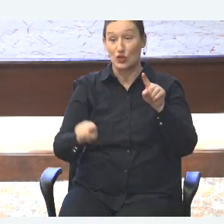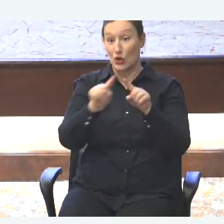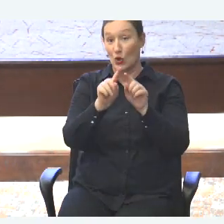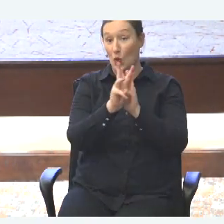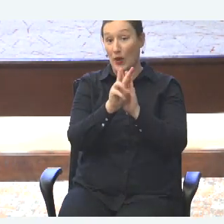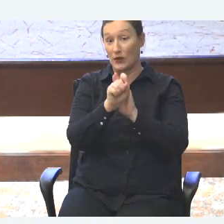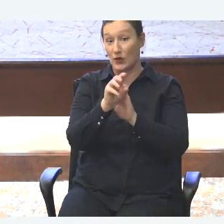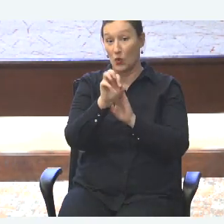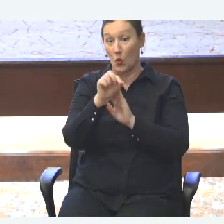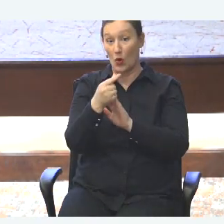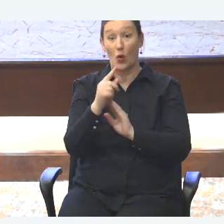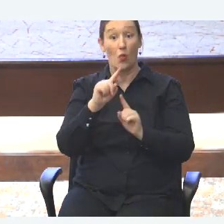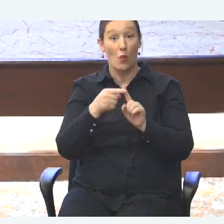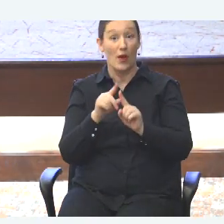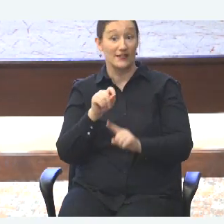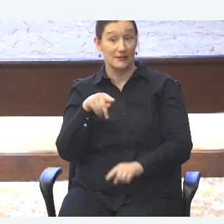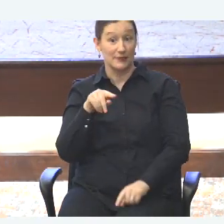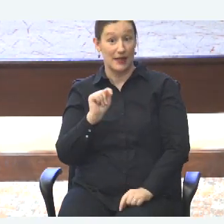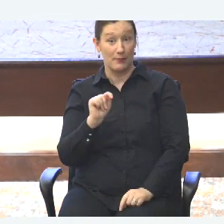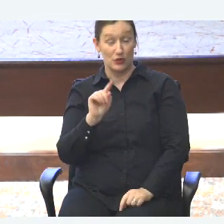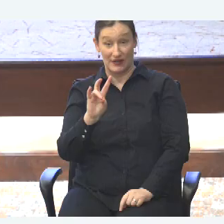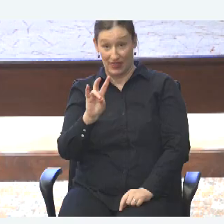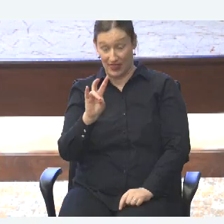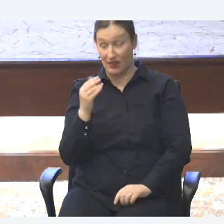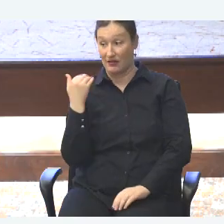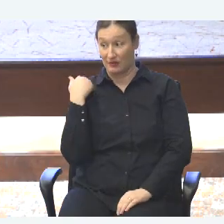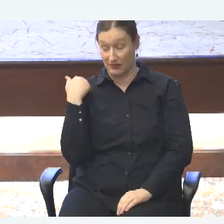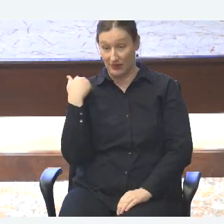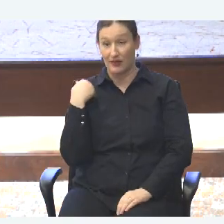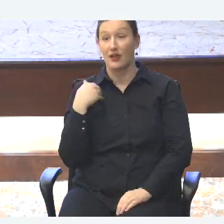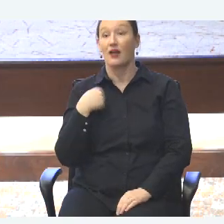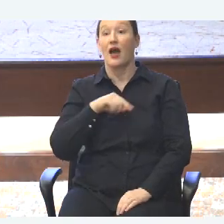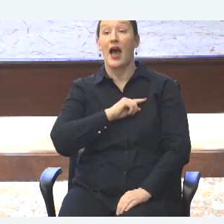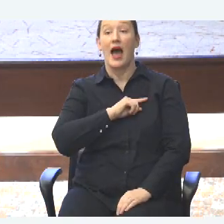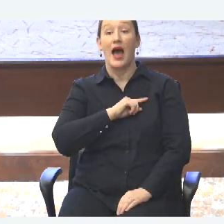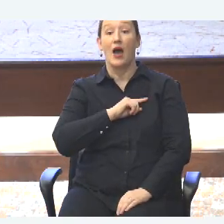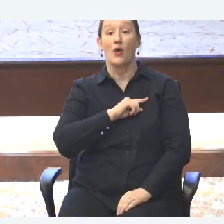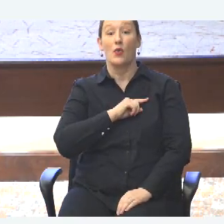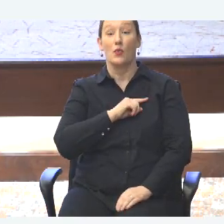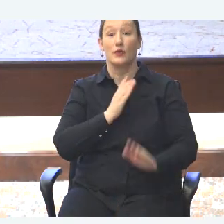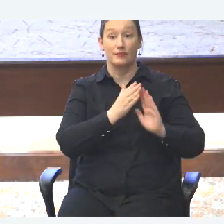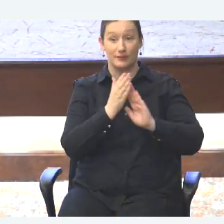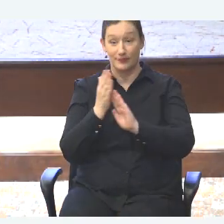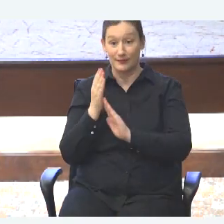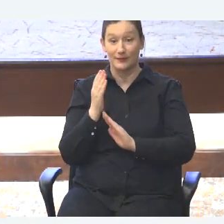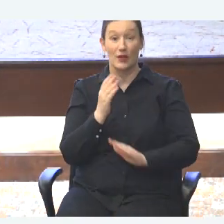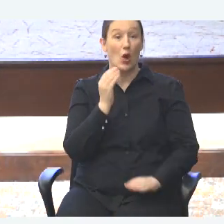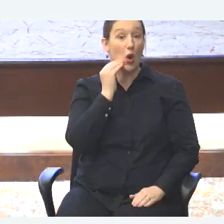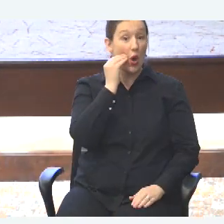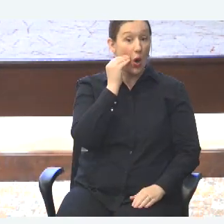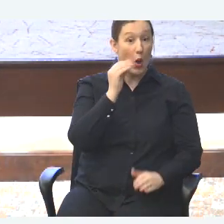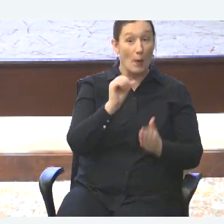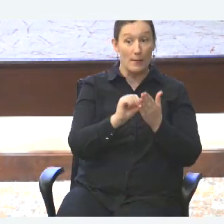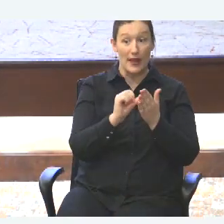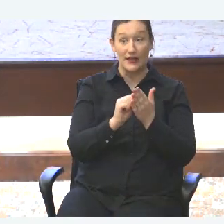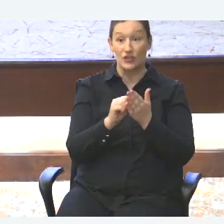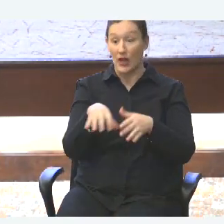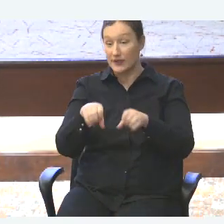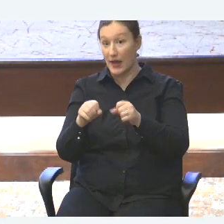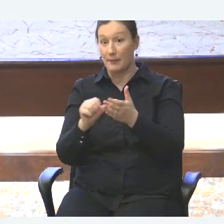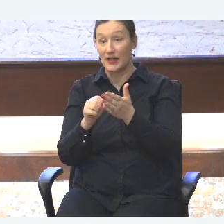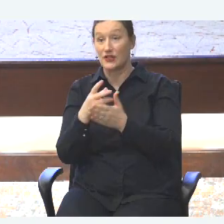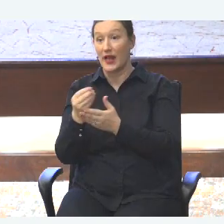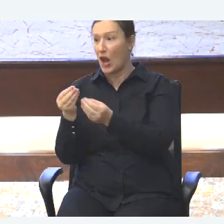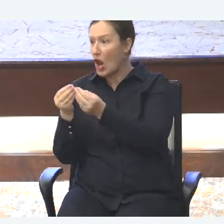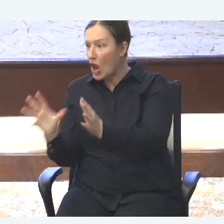7th. Our most visited pages are the homepage, adopt page, and lost and found pets. We also launched our newsletters.